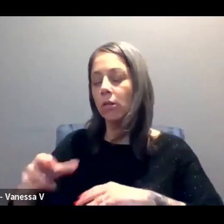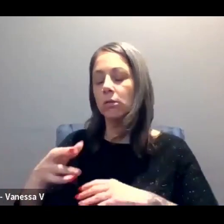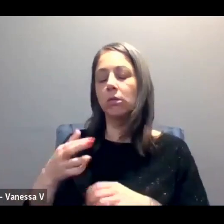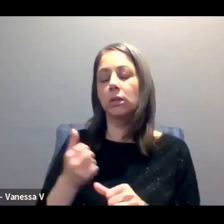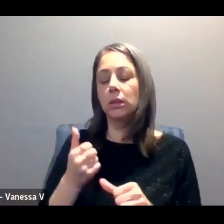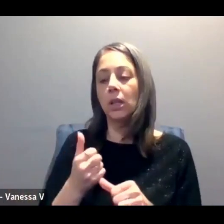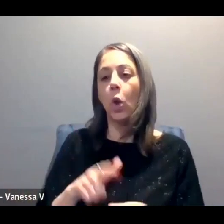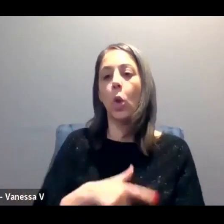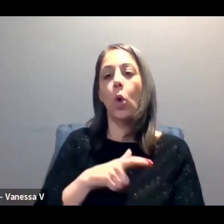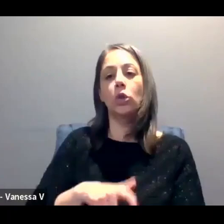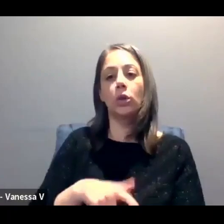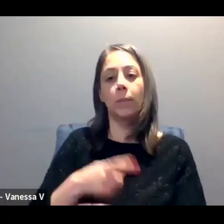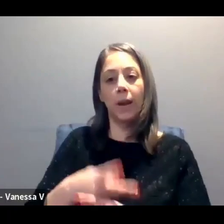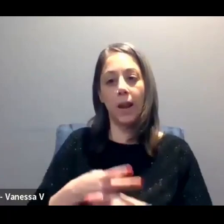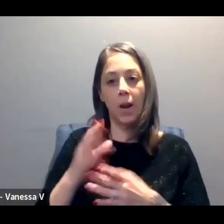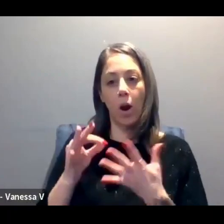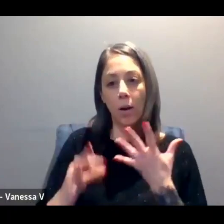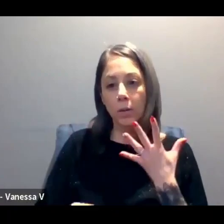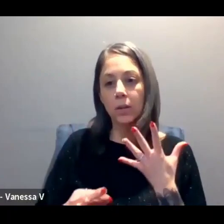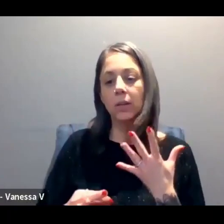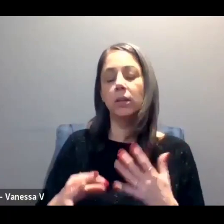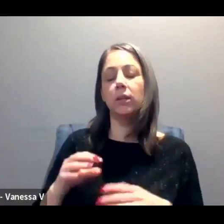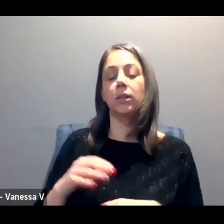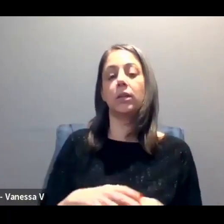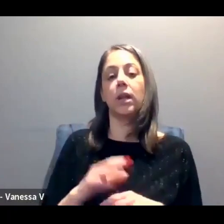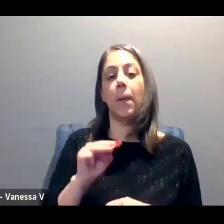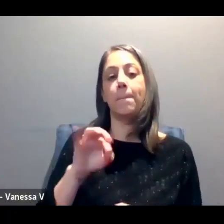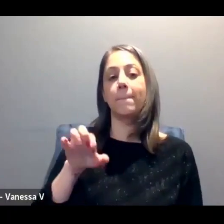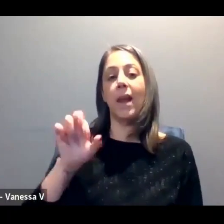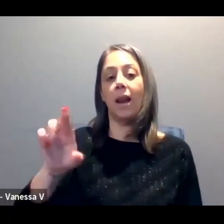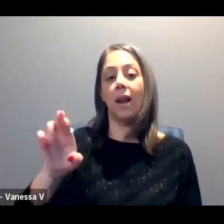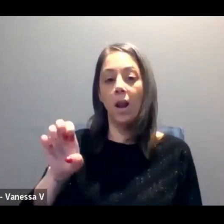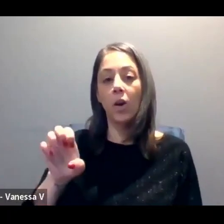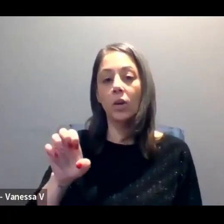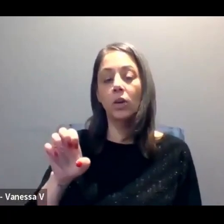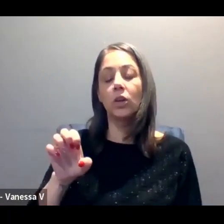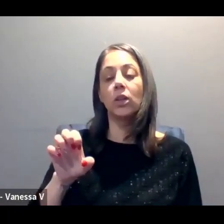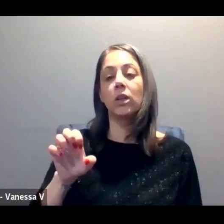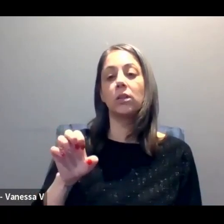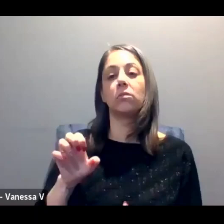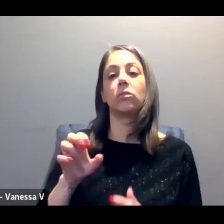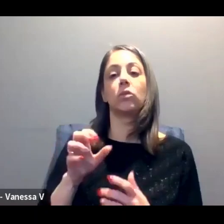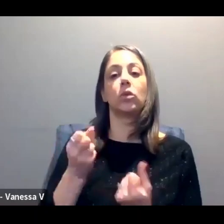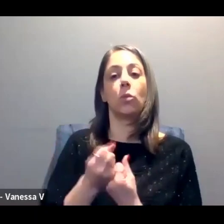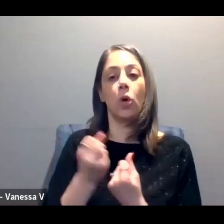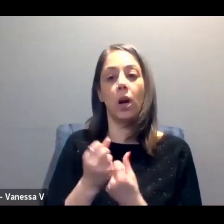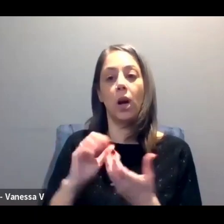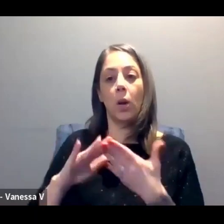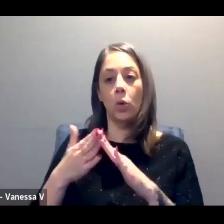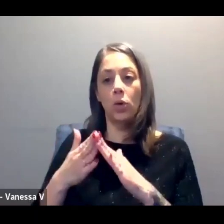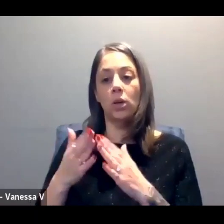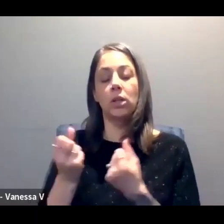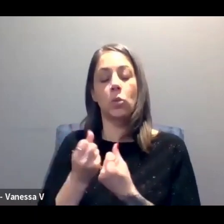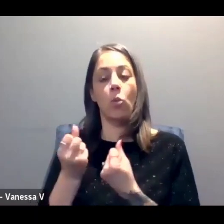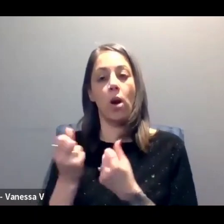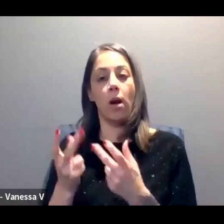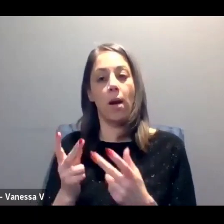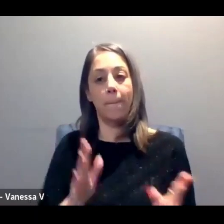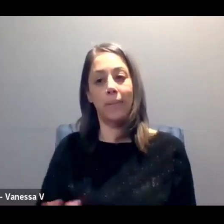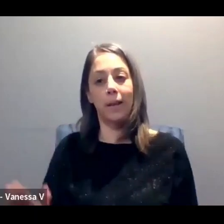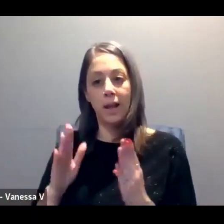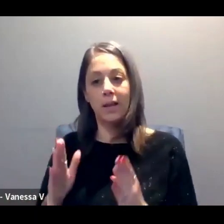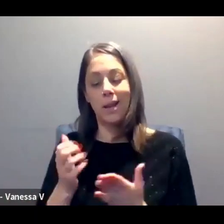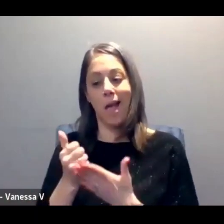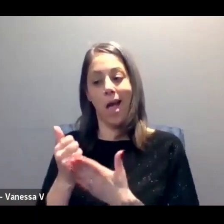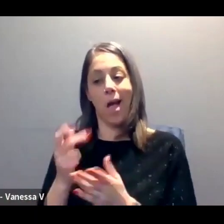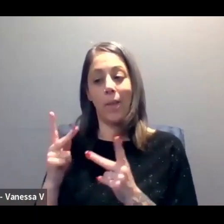long-term care options counseling, and the Medicare supports, caregiver supports, building community support plans to help people return